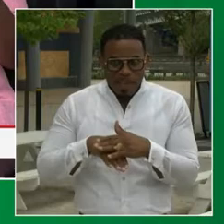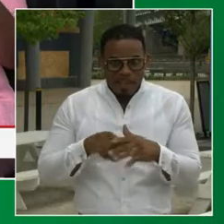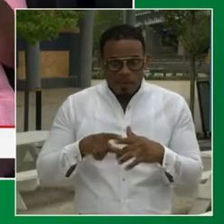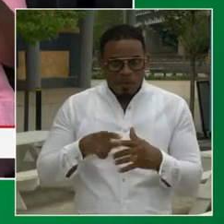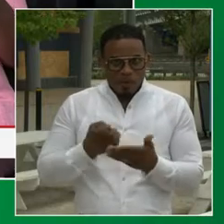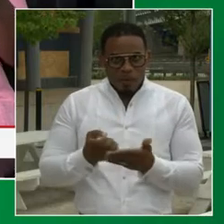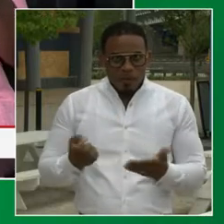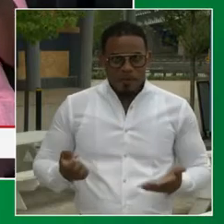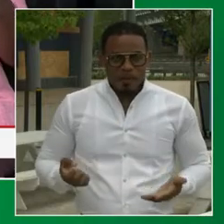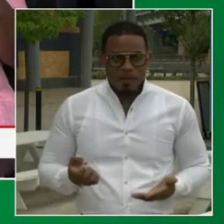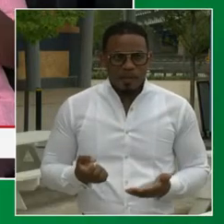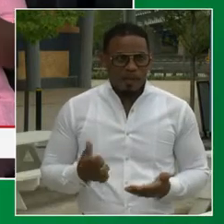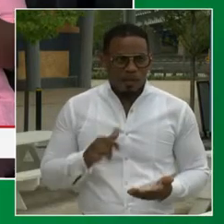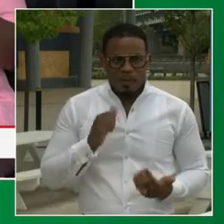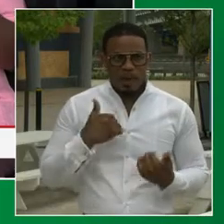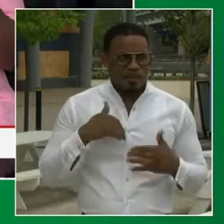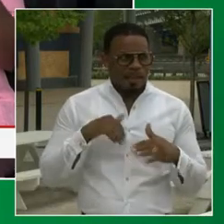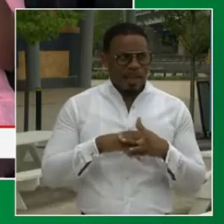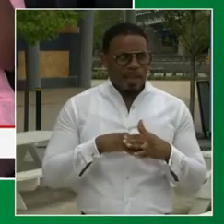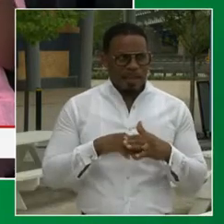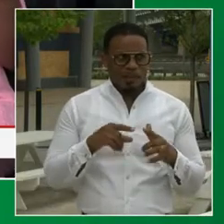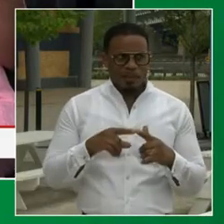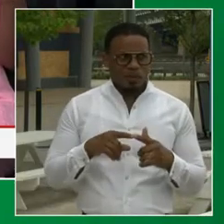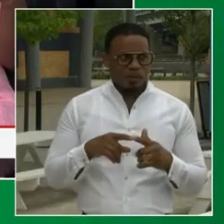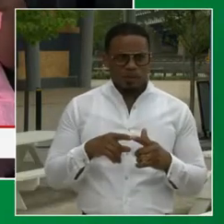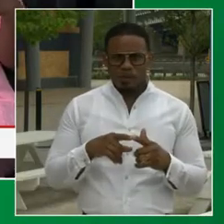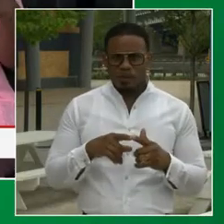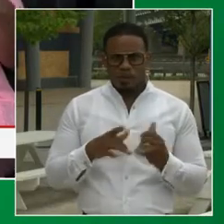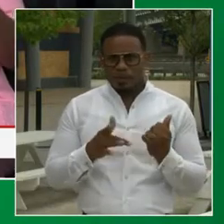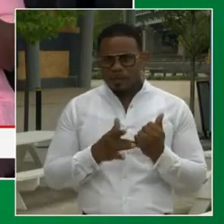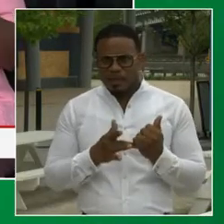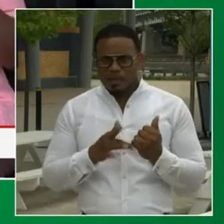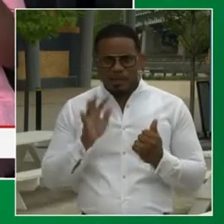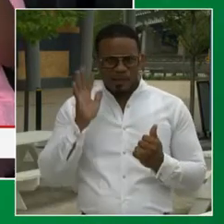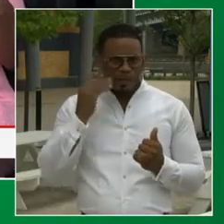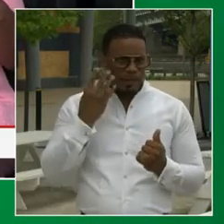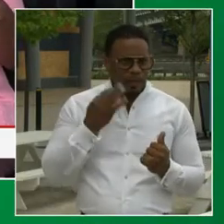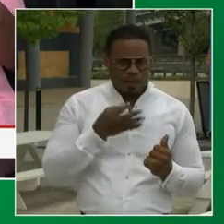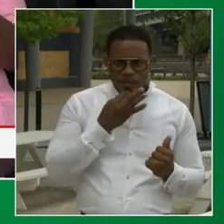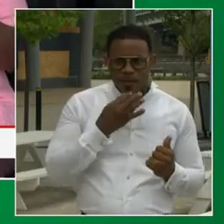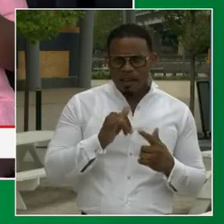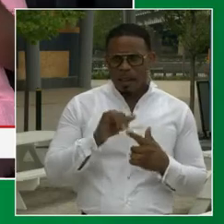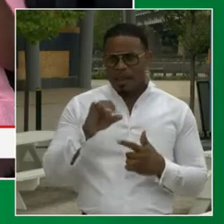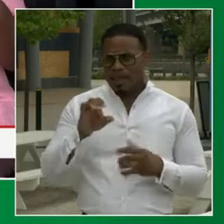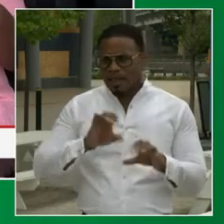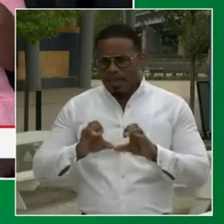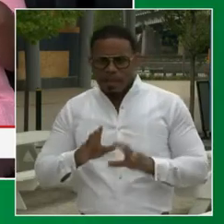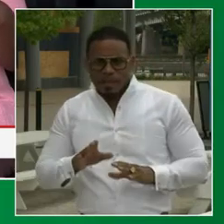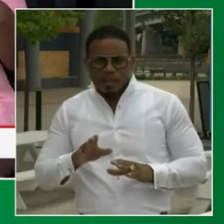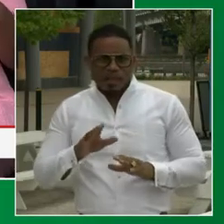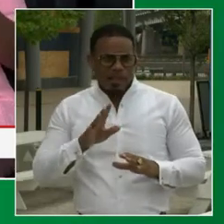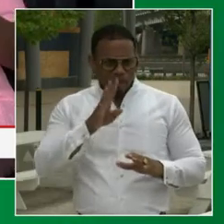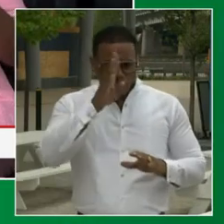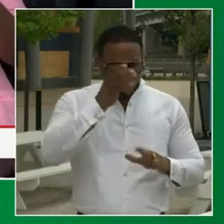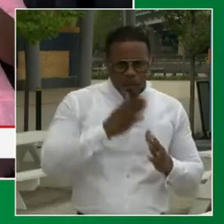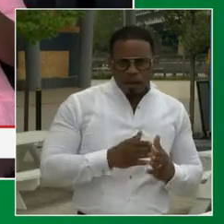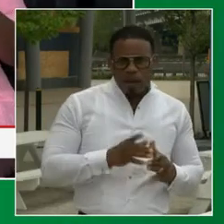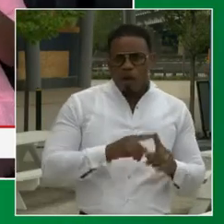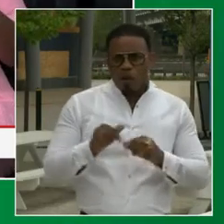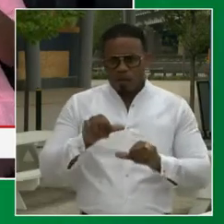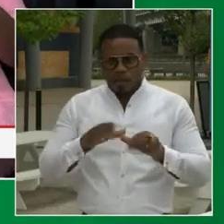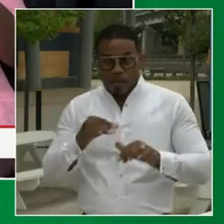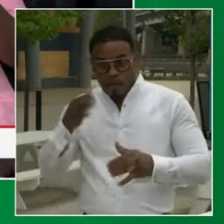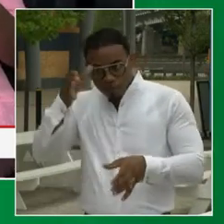to the equipment. We don't have access to the technical experts like the chemists, the formulators, and also